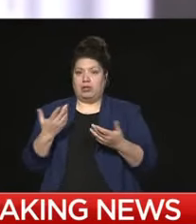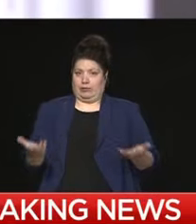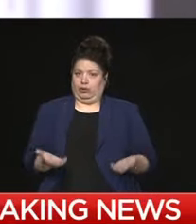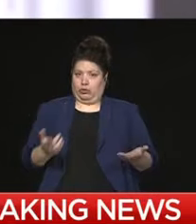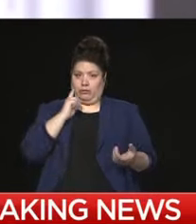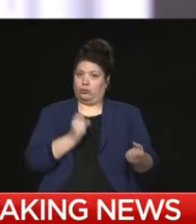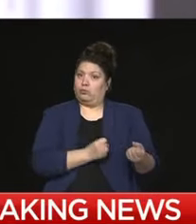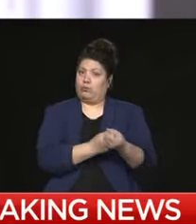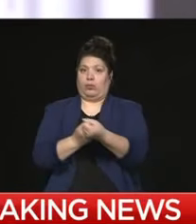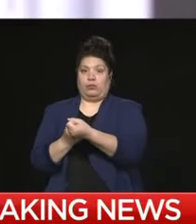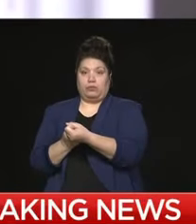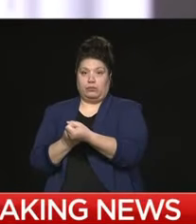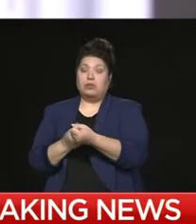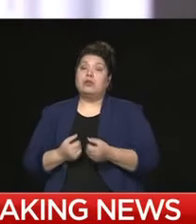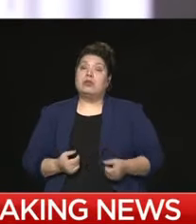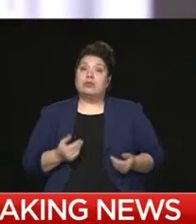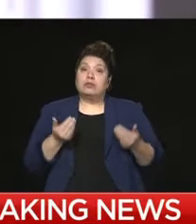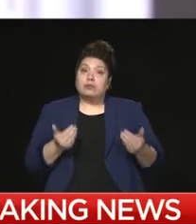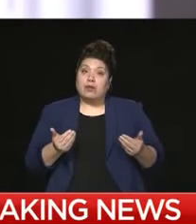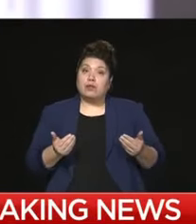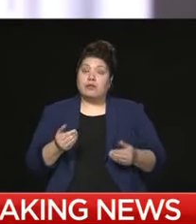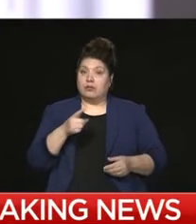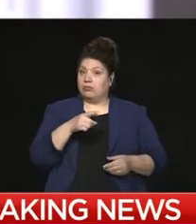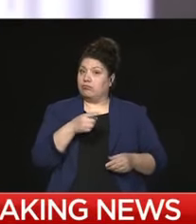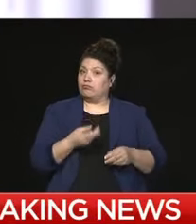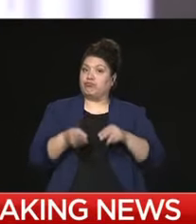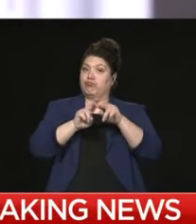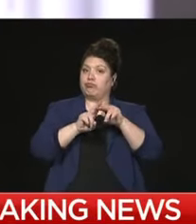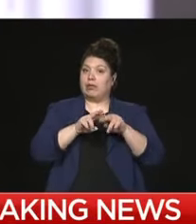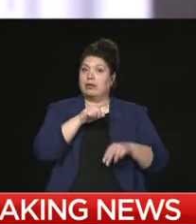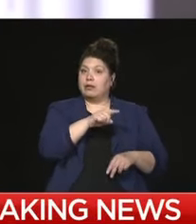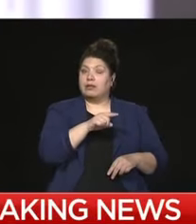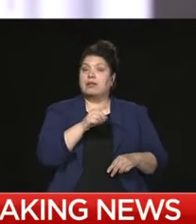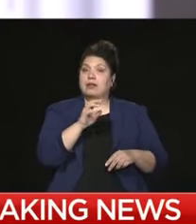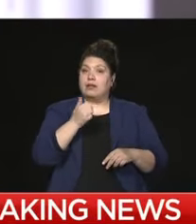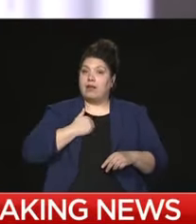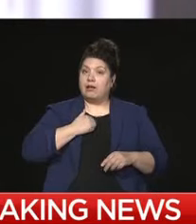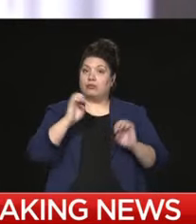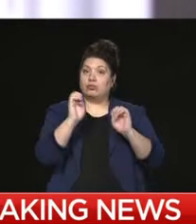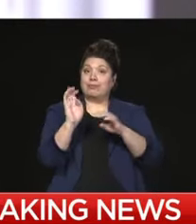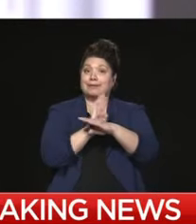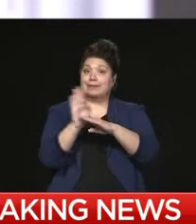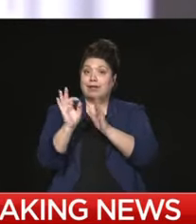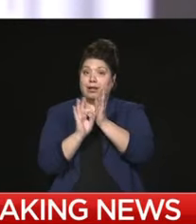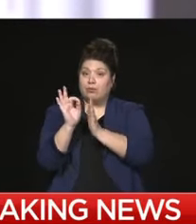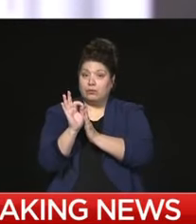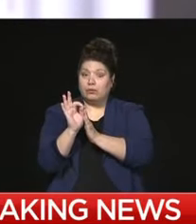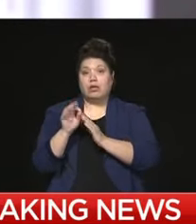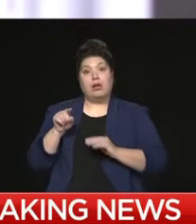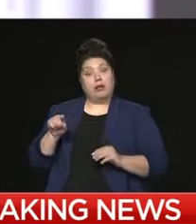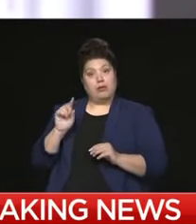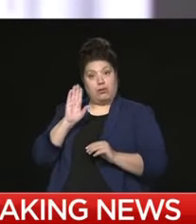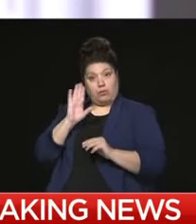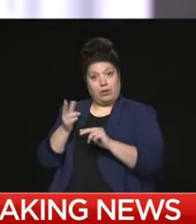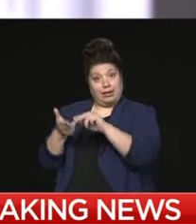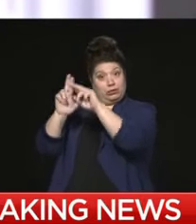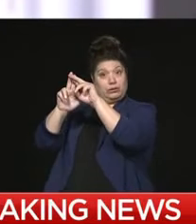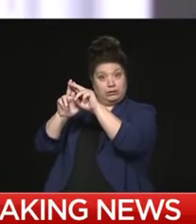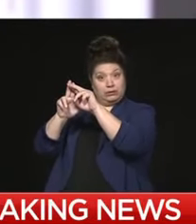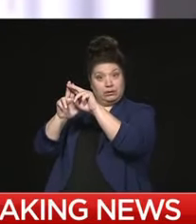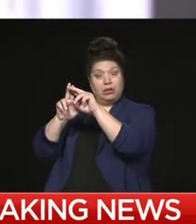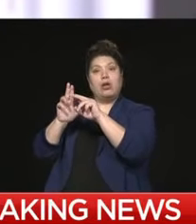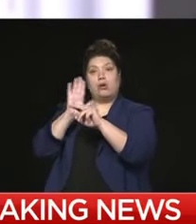you. Today, we are expanding the Canada Emergency Business Account by both increasing and